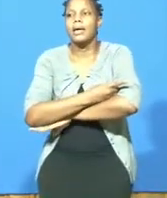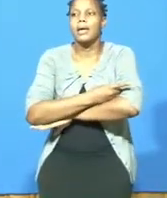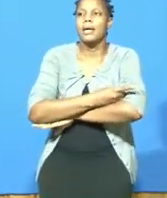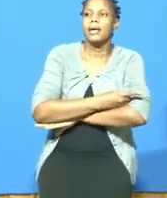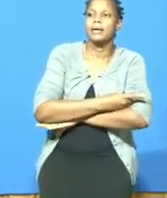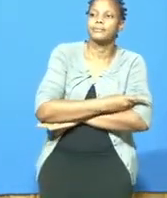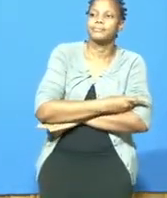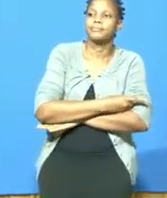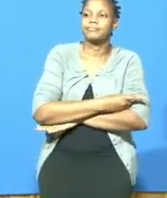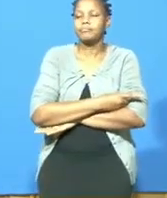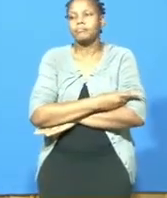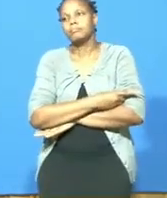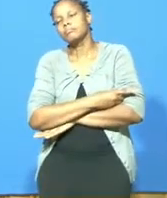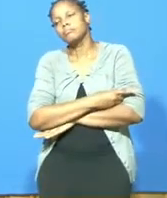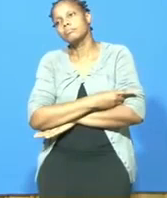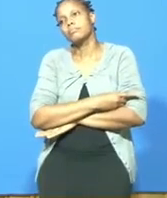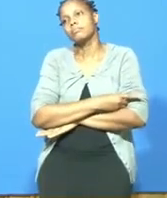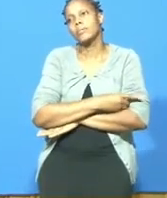of God's people.